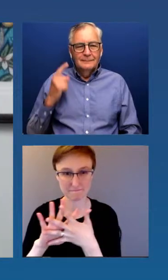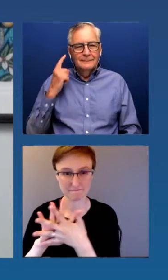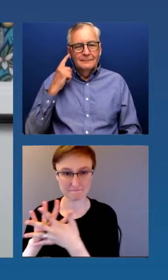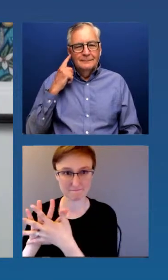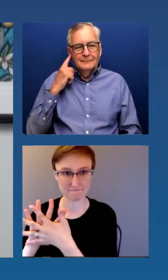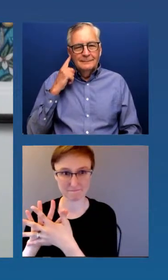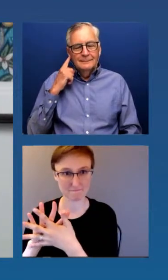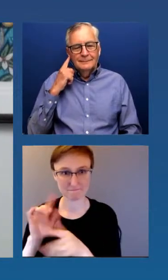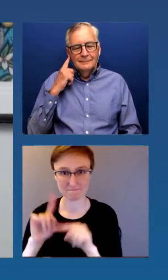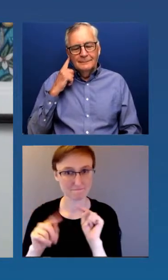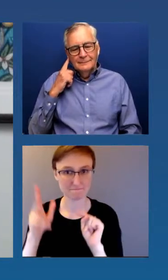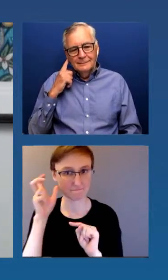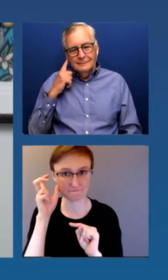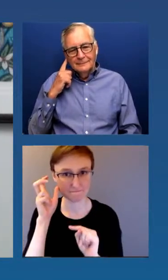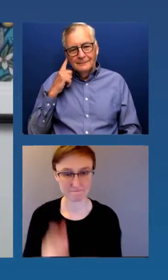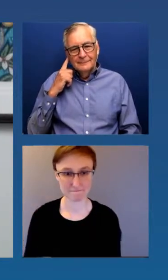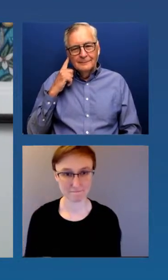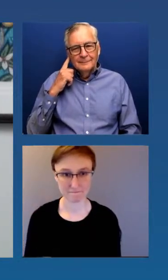Services,